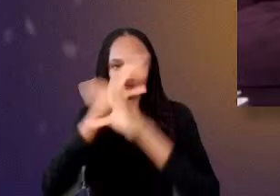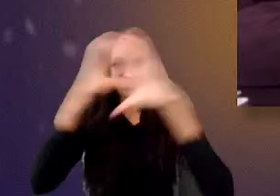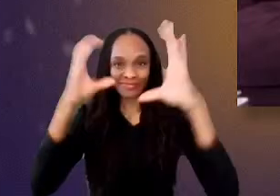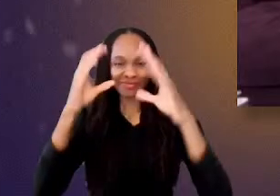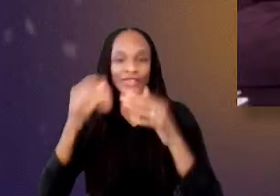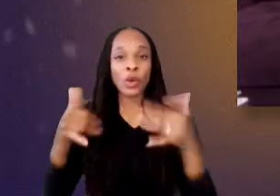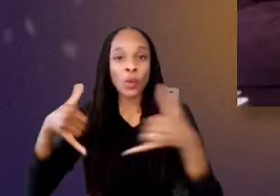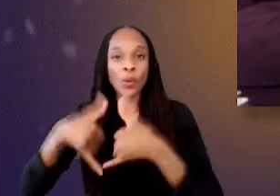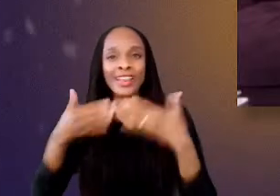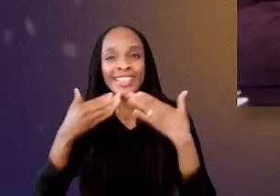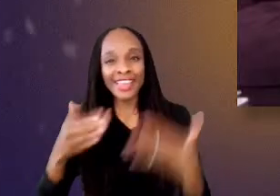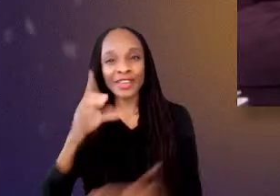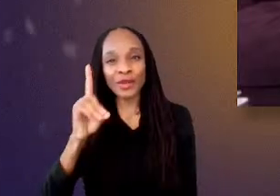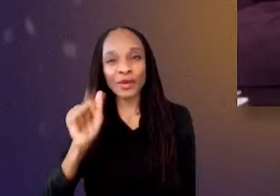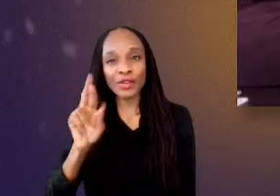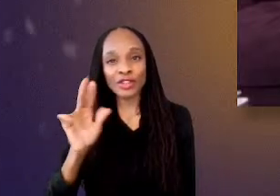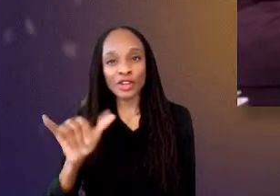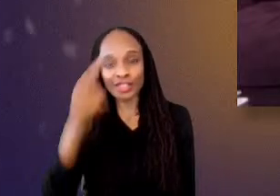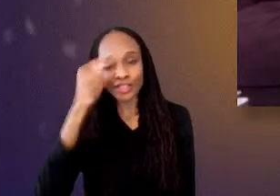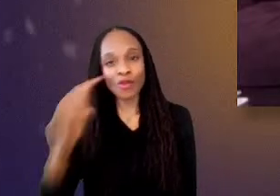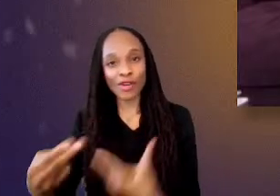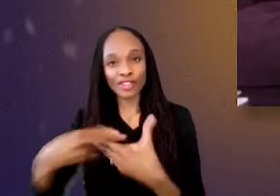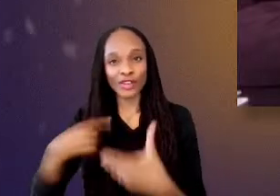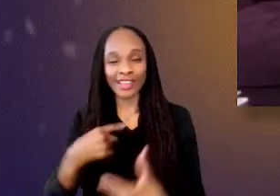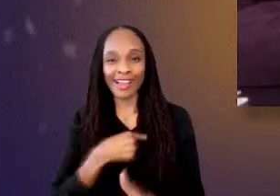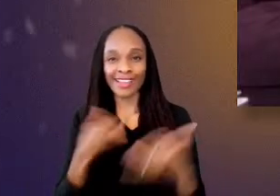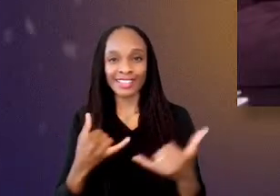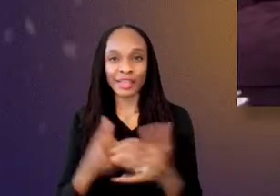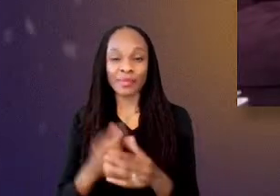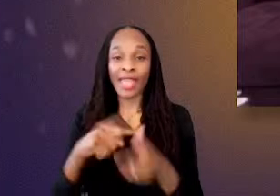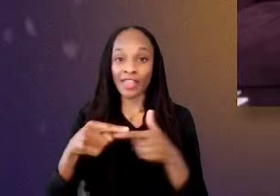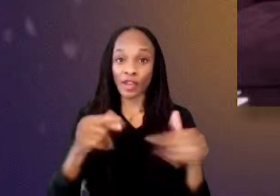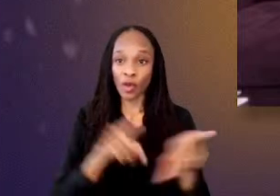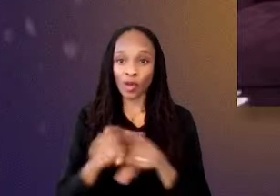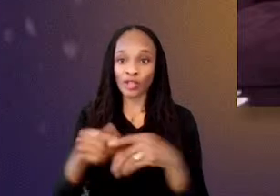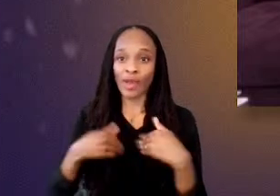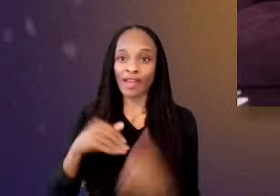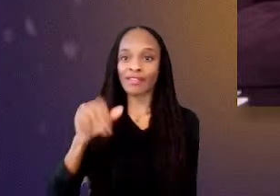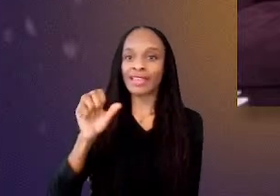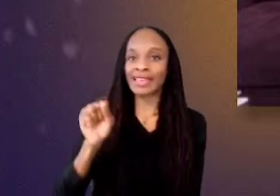Darcy, for being here. And then we also have Sierra